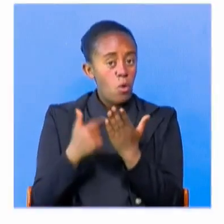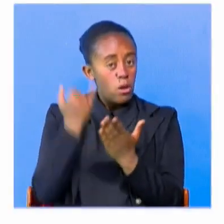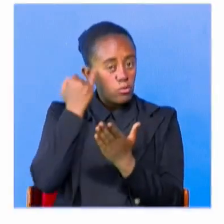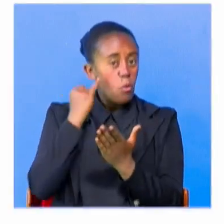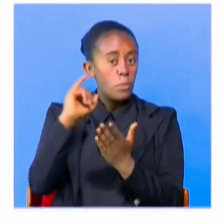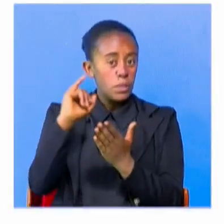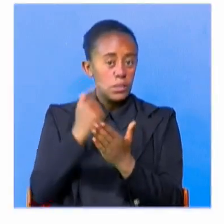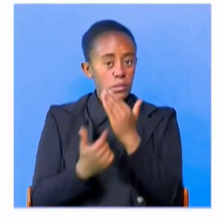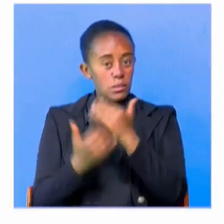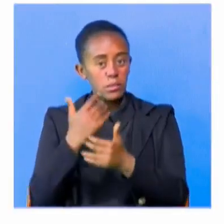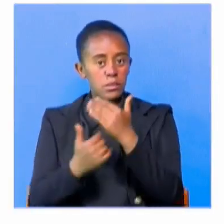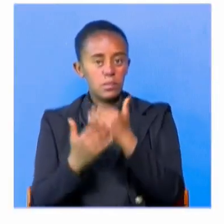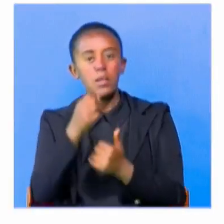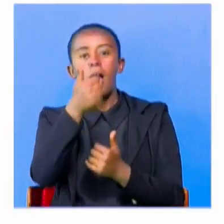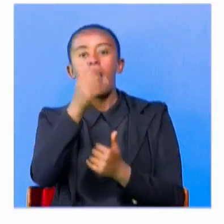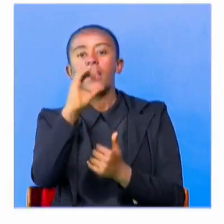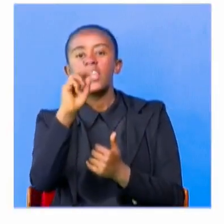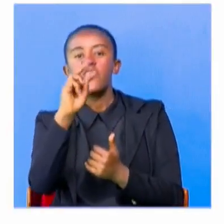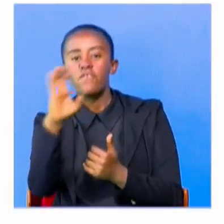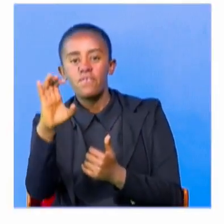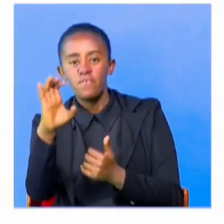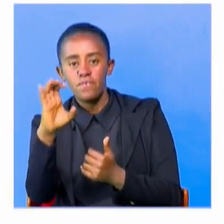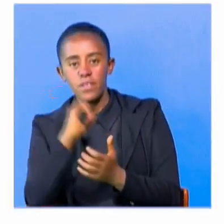about active